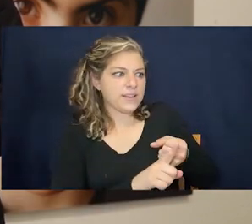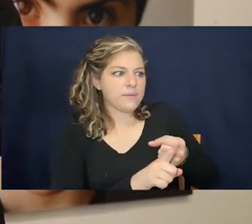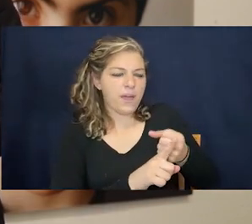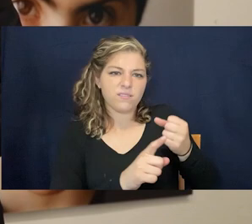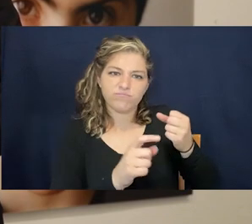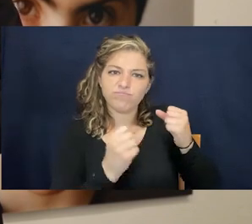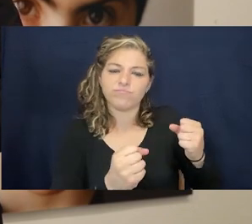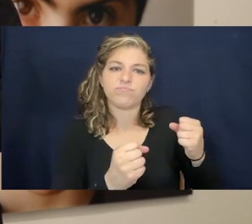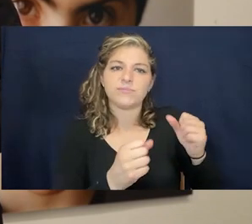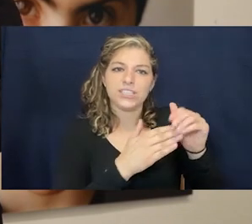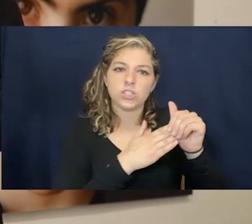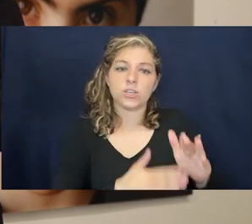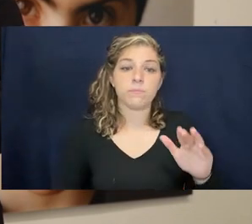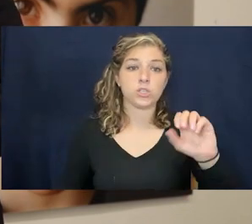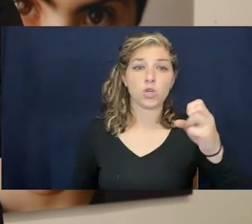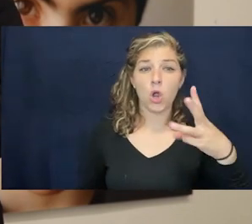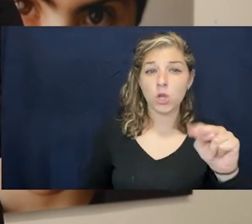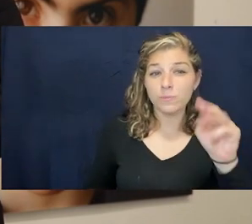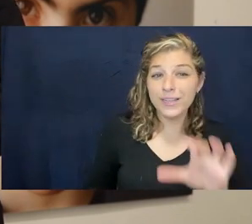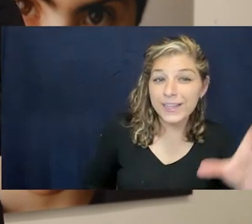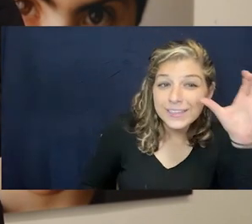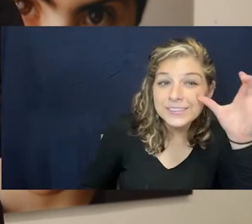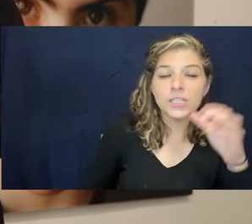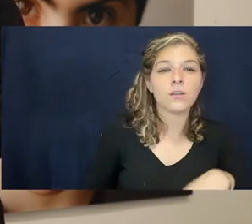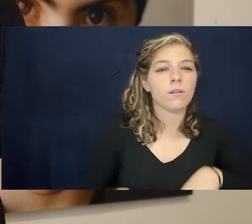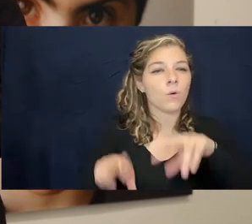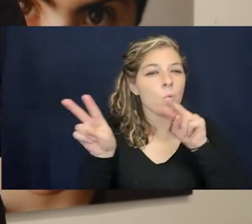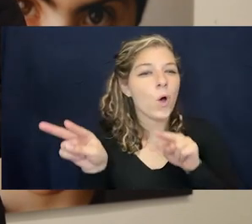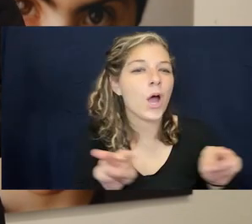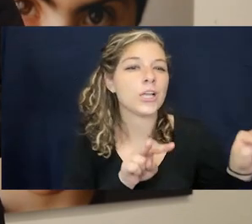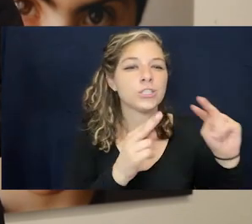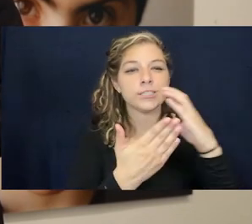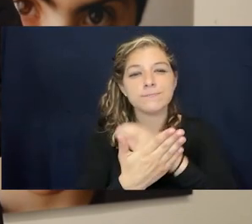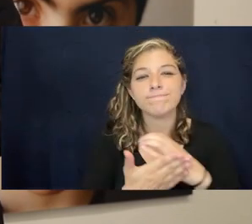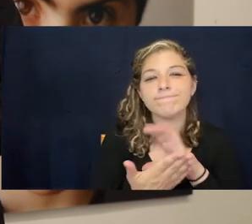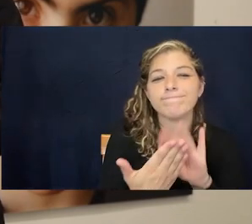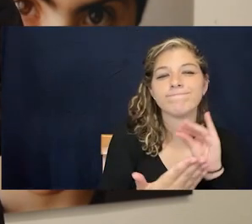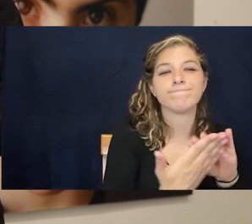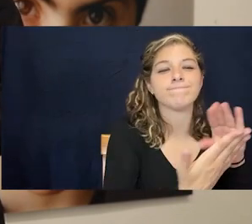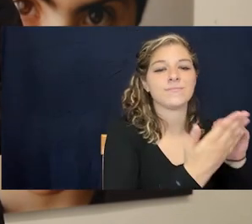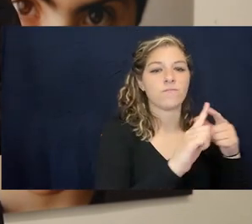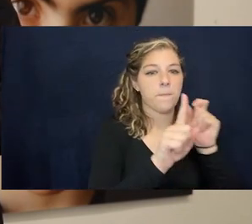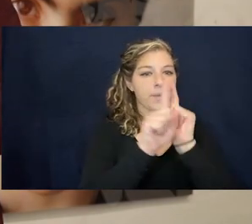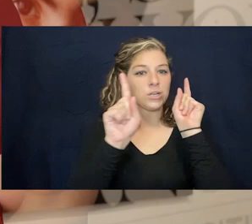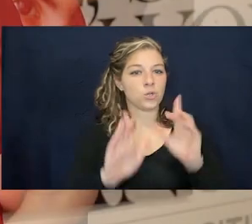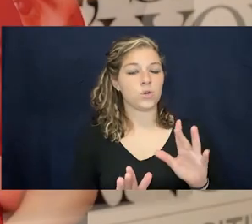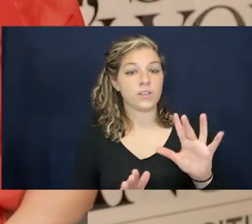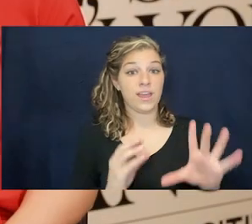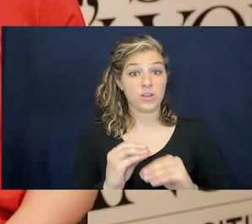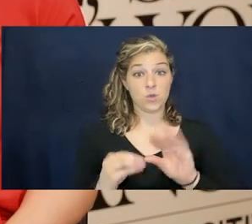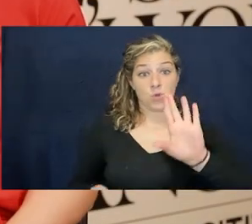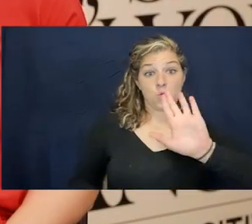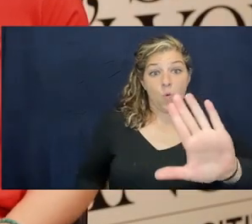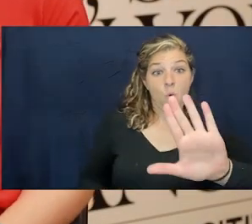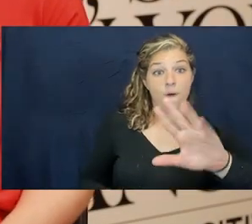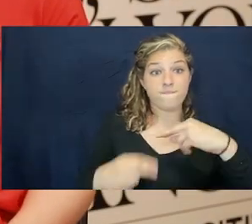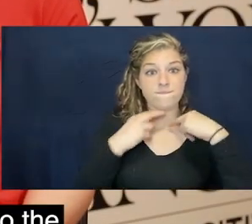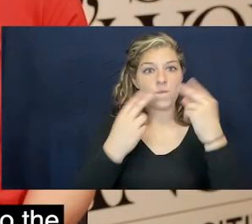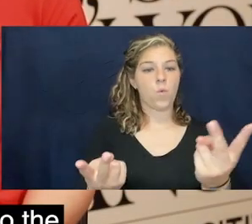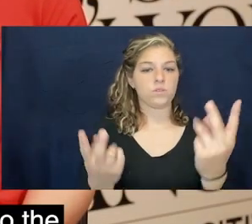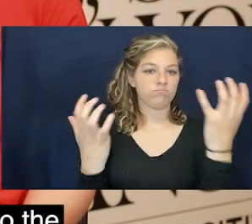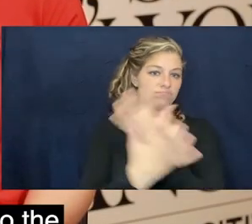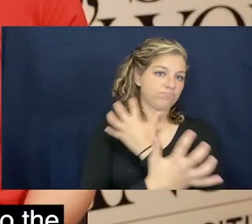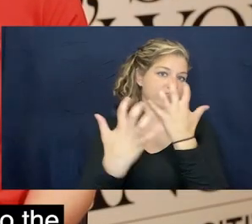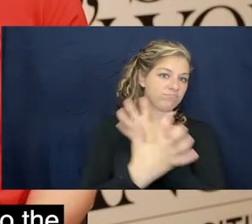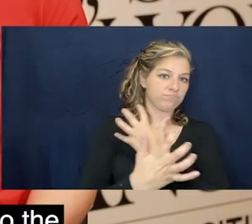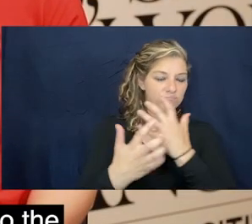fierce leadership. Sean, you've been listening, watching, learning from these extraordinary mentors, adding your own voice, and